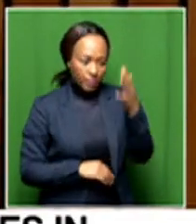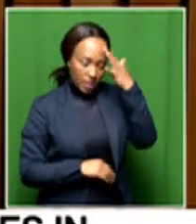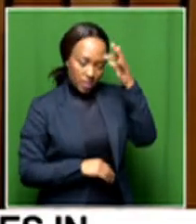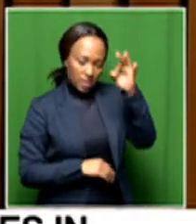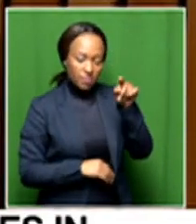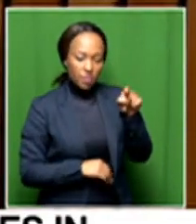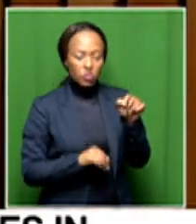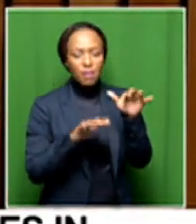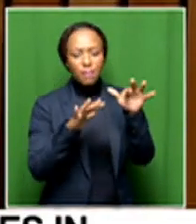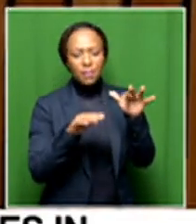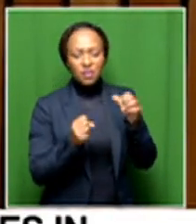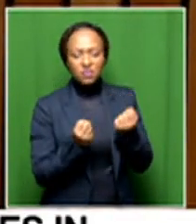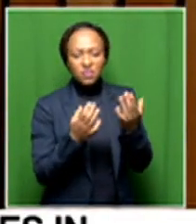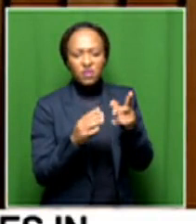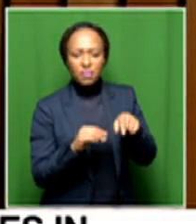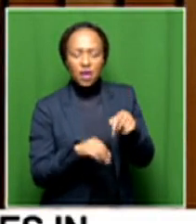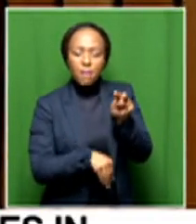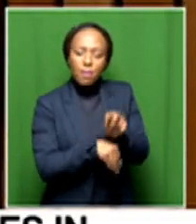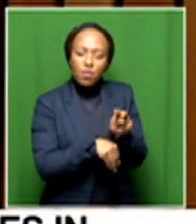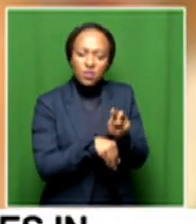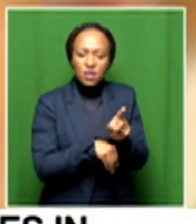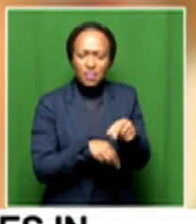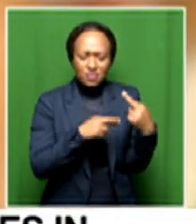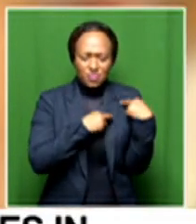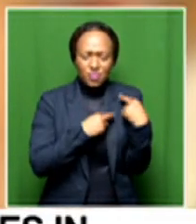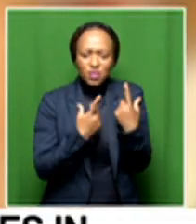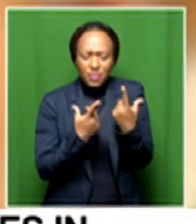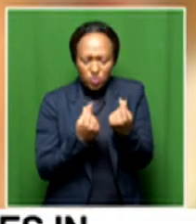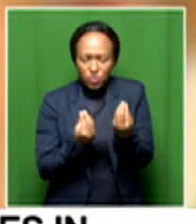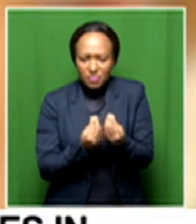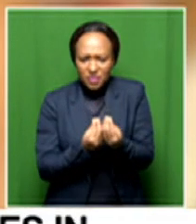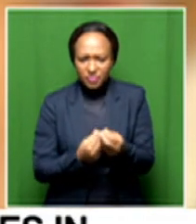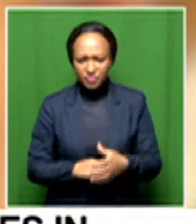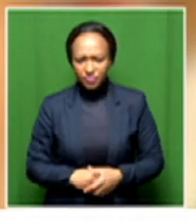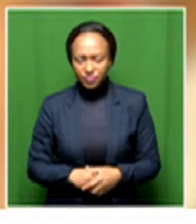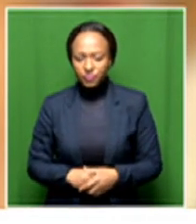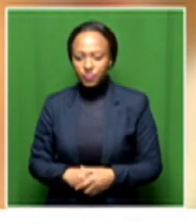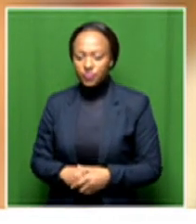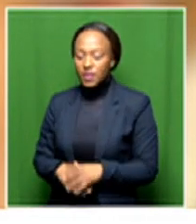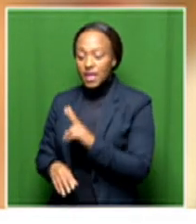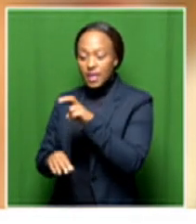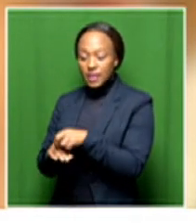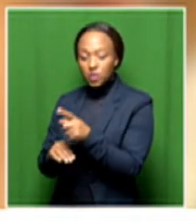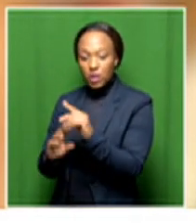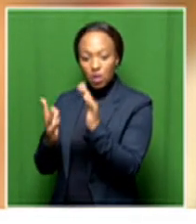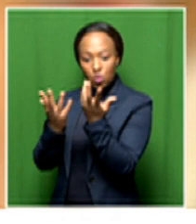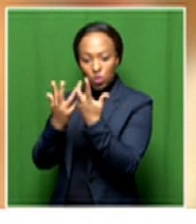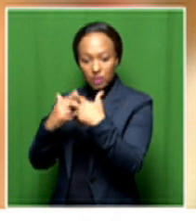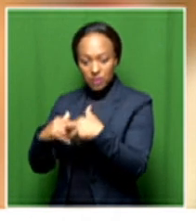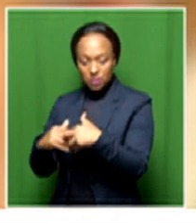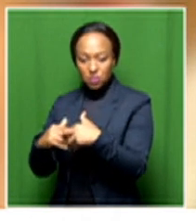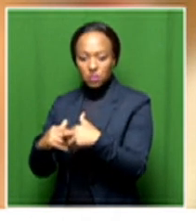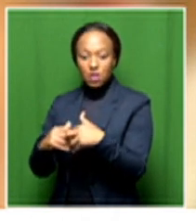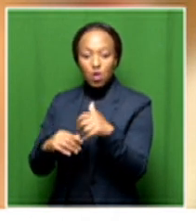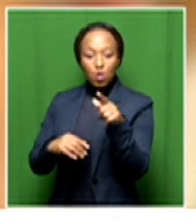Public Service Accountability Monitor, says action must be taken. It requires coordination between law